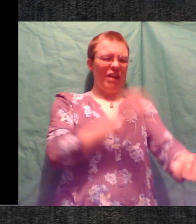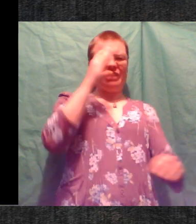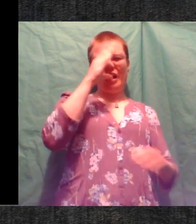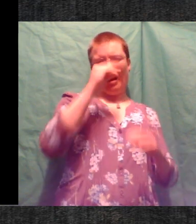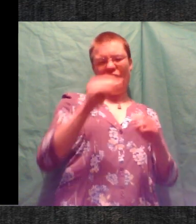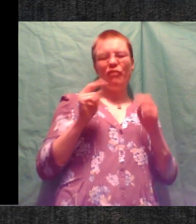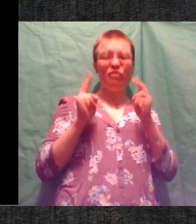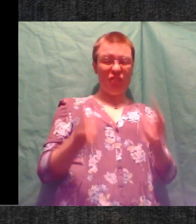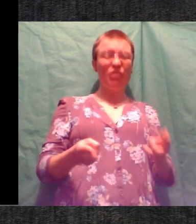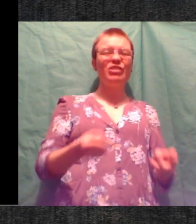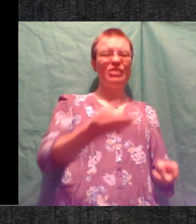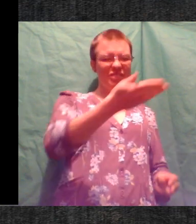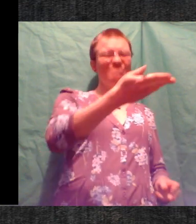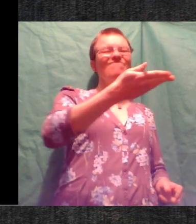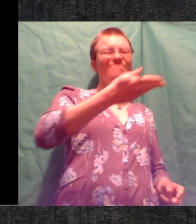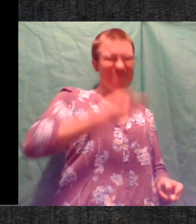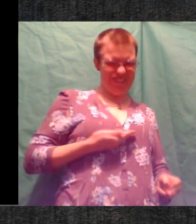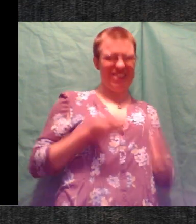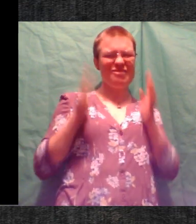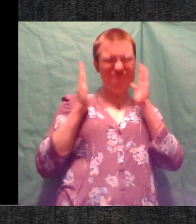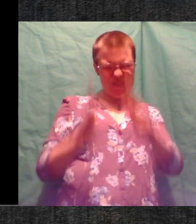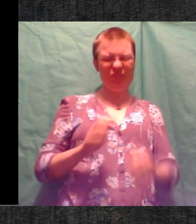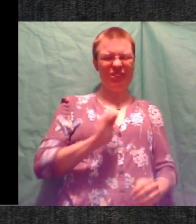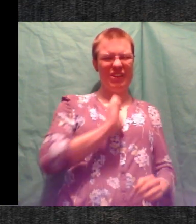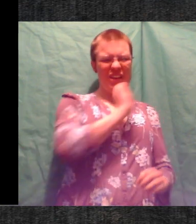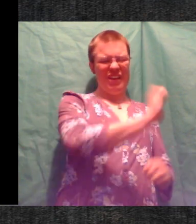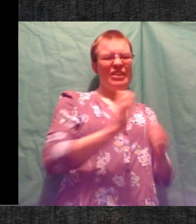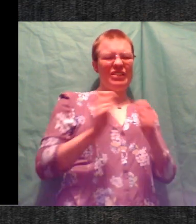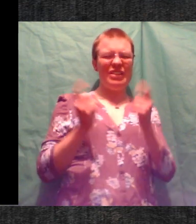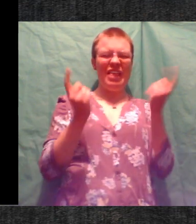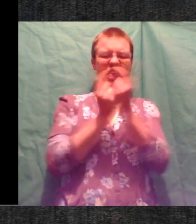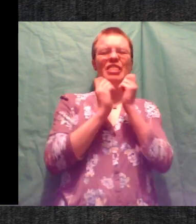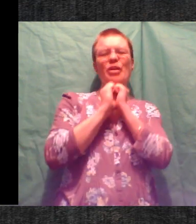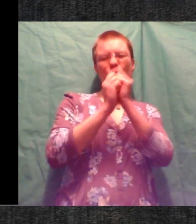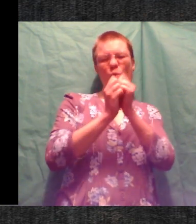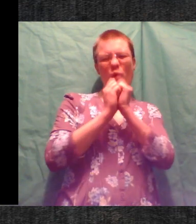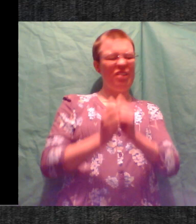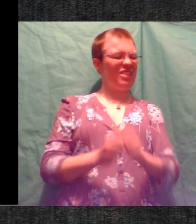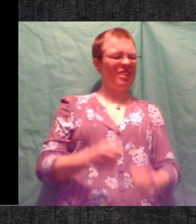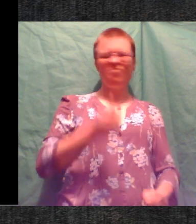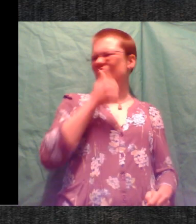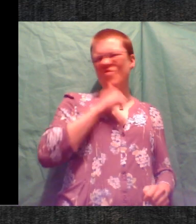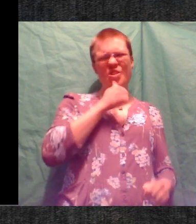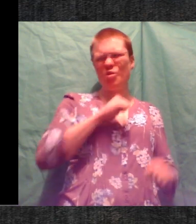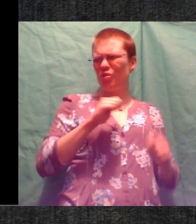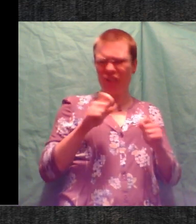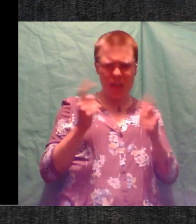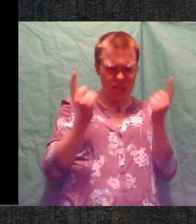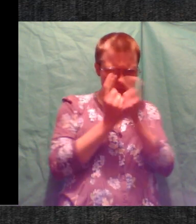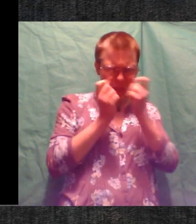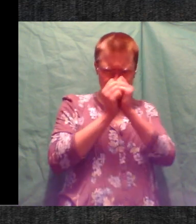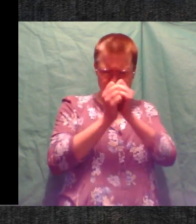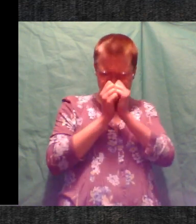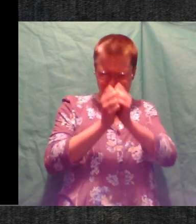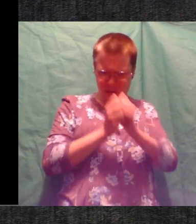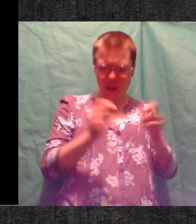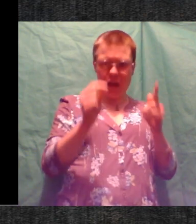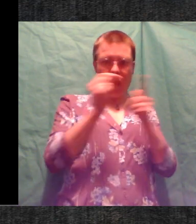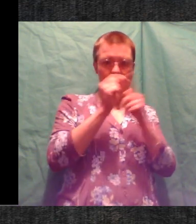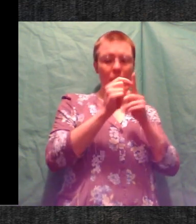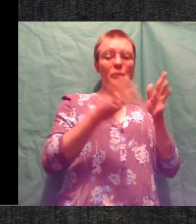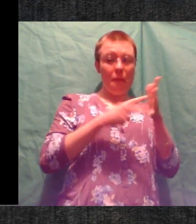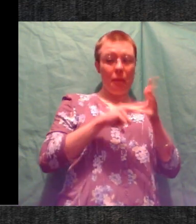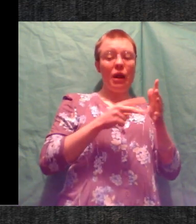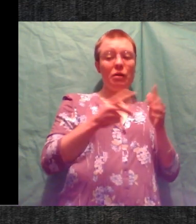Their ace in the hole is useless now. Ace in the hole? The Pentagon's plan to use you